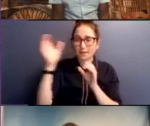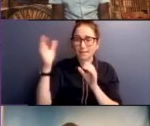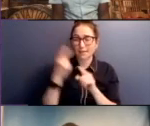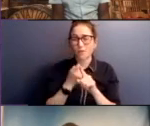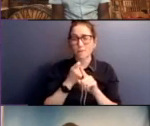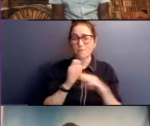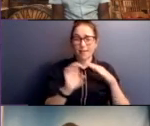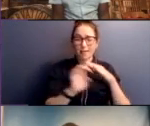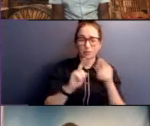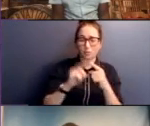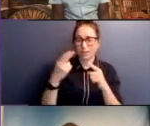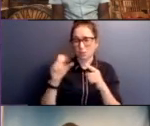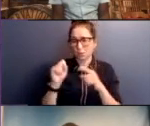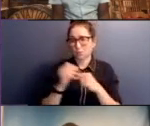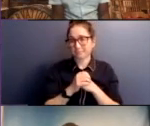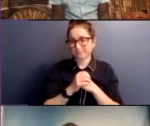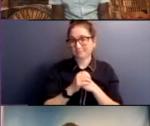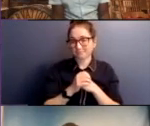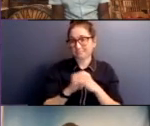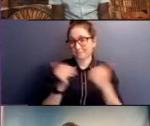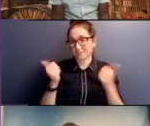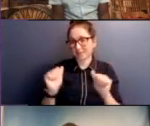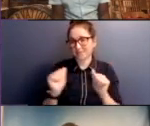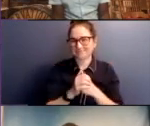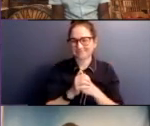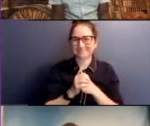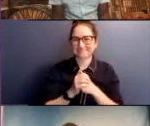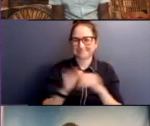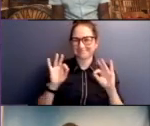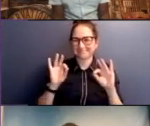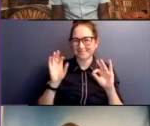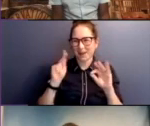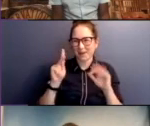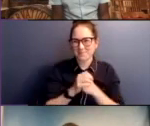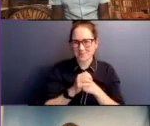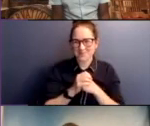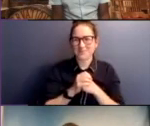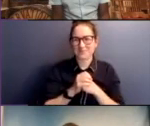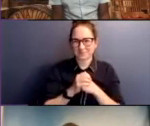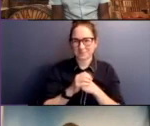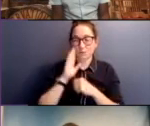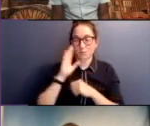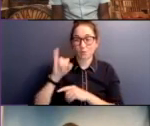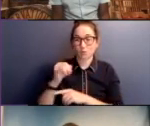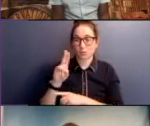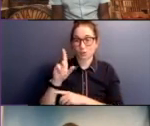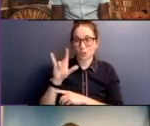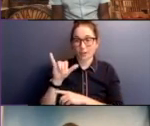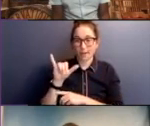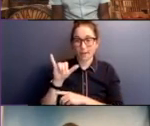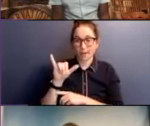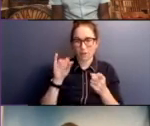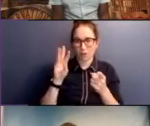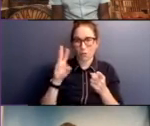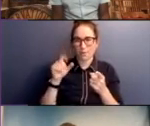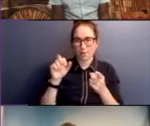elementary to high school. So give it a shot. Okay, and then we'll have our July webinar.